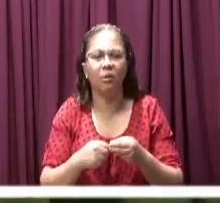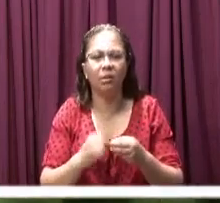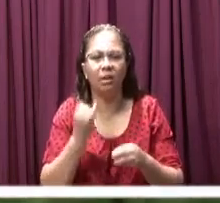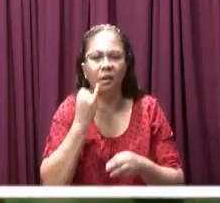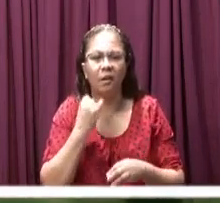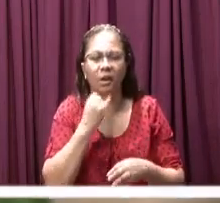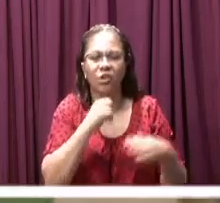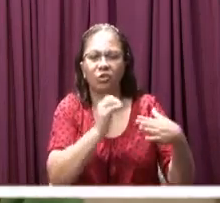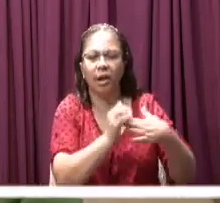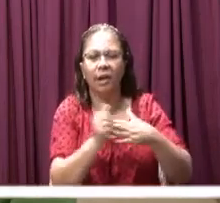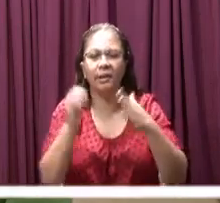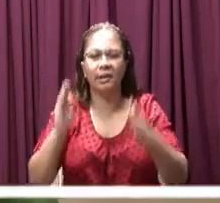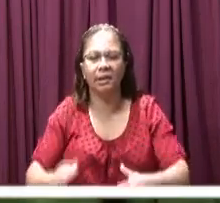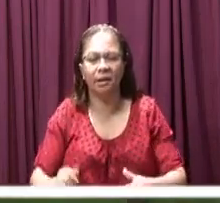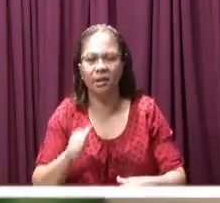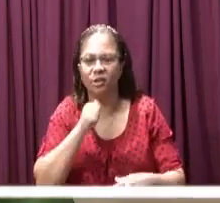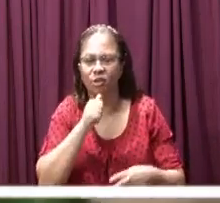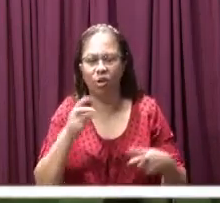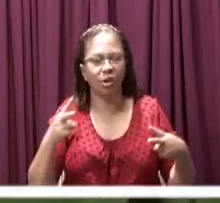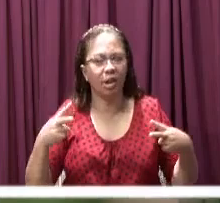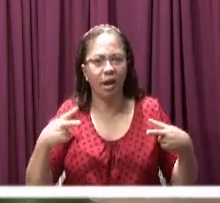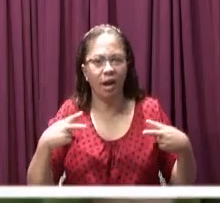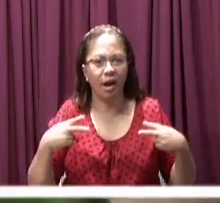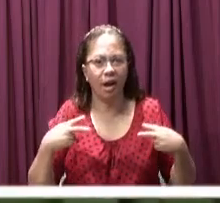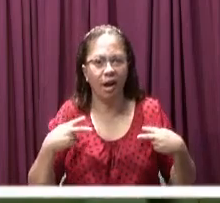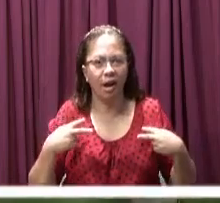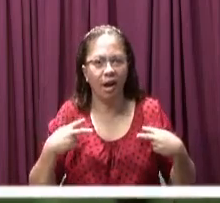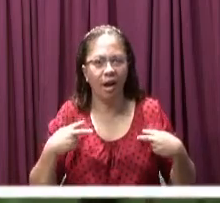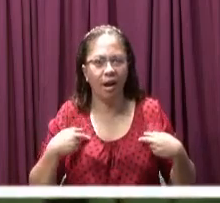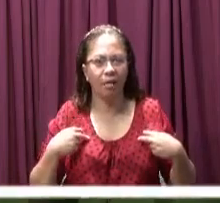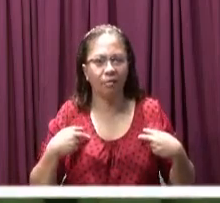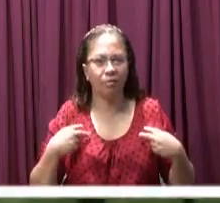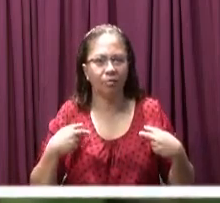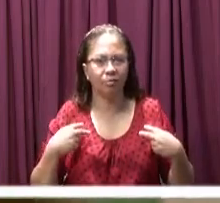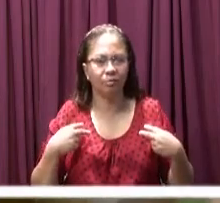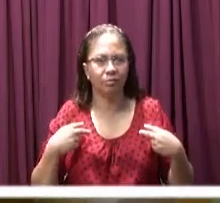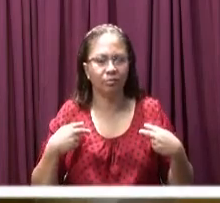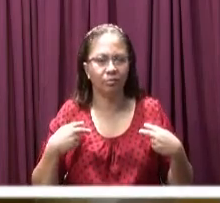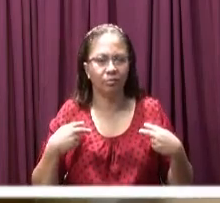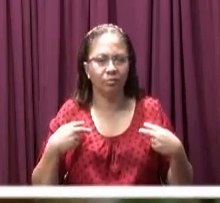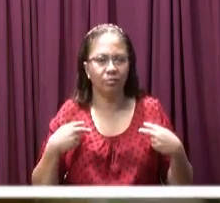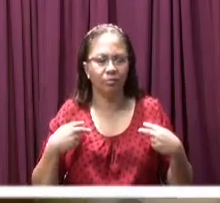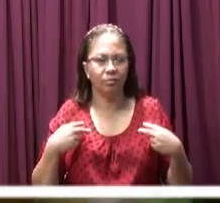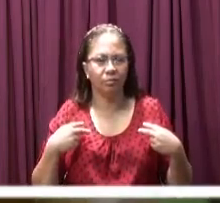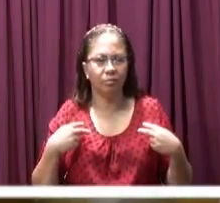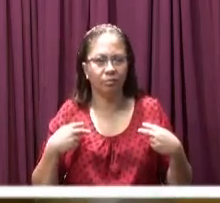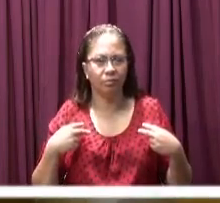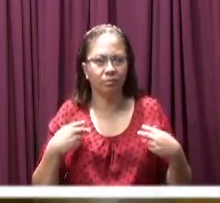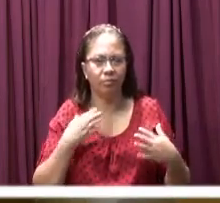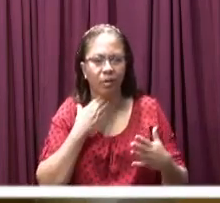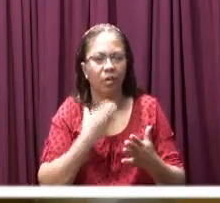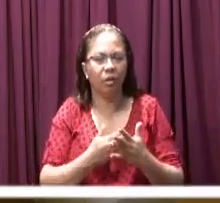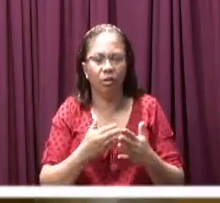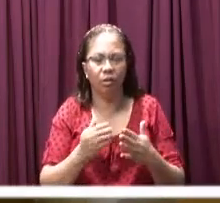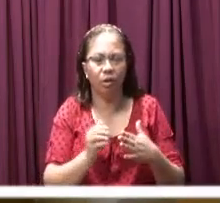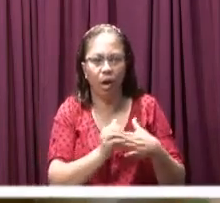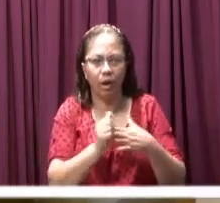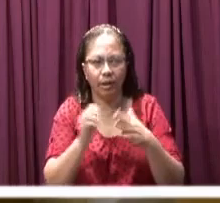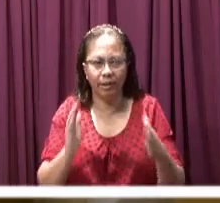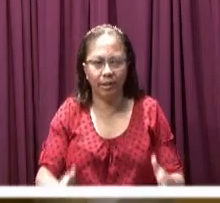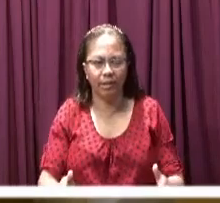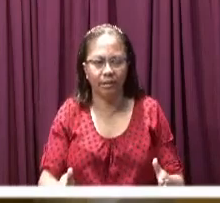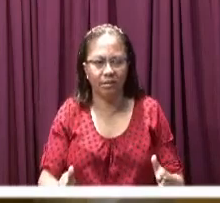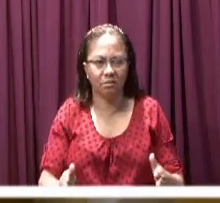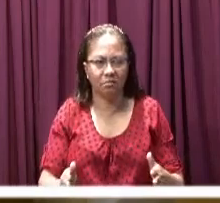are giving to the people, because the leaders are following the covenant or not. The care is given to the people or